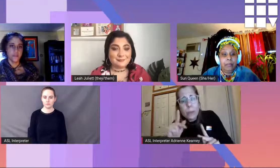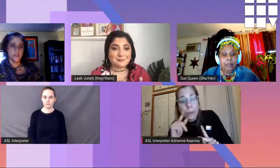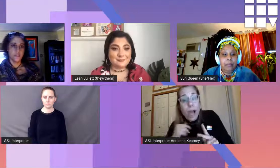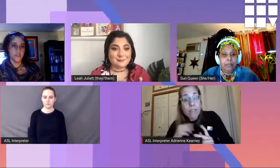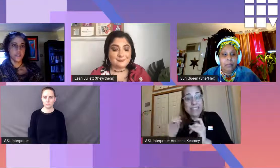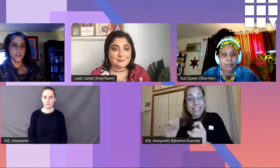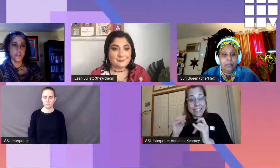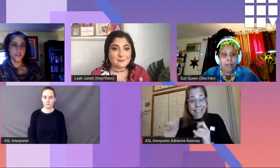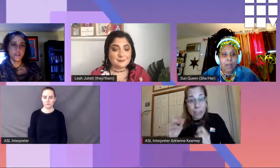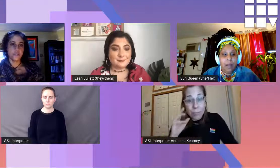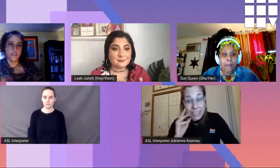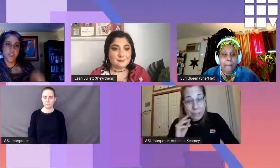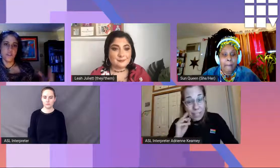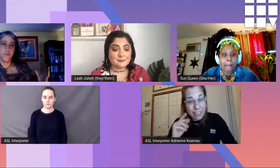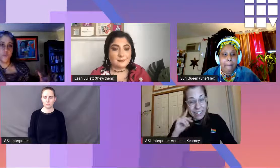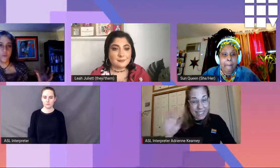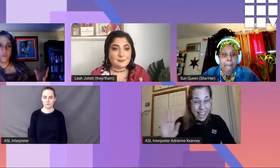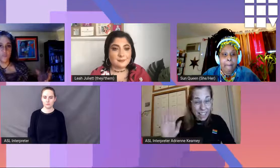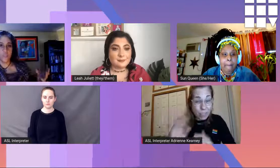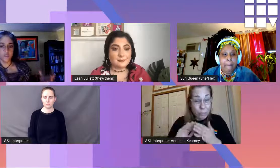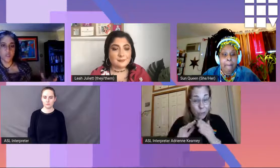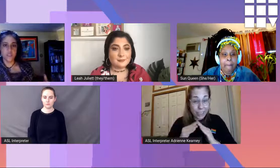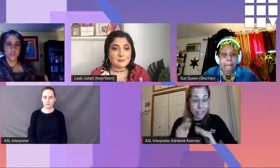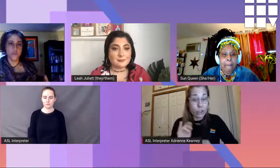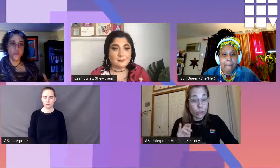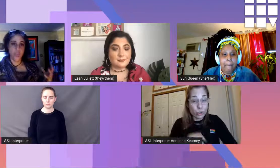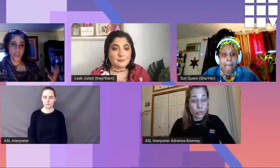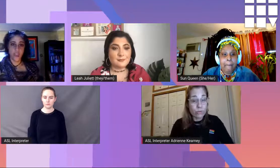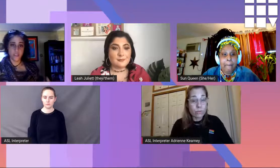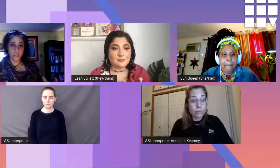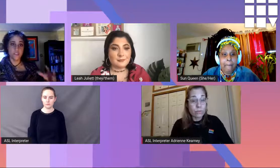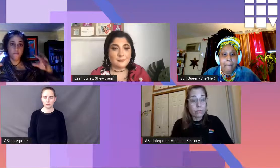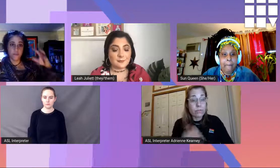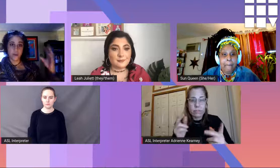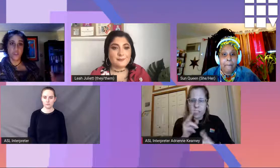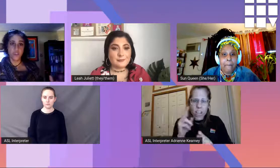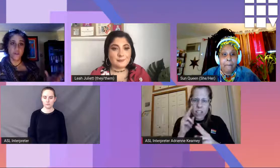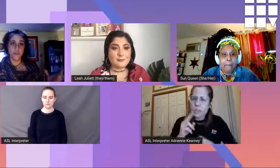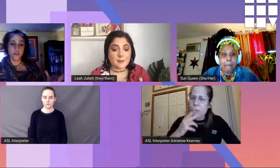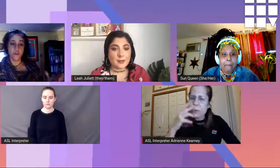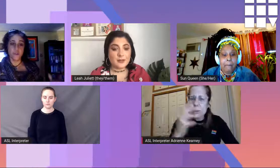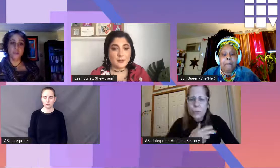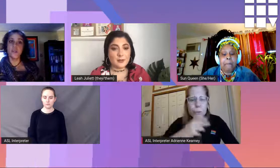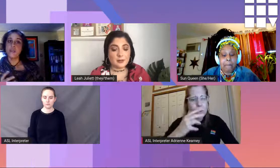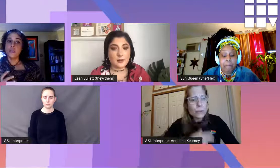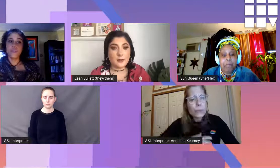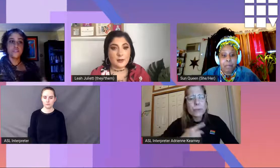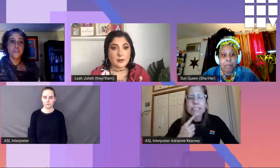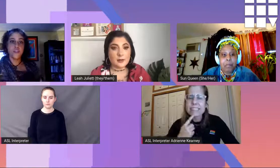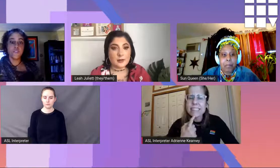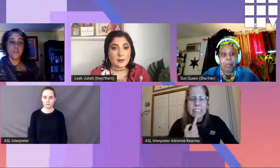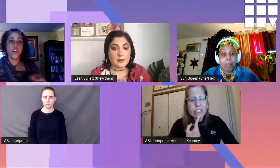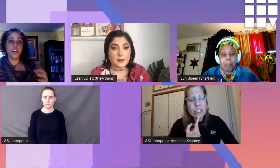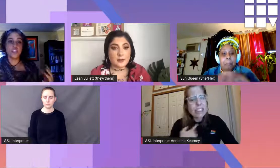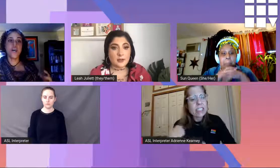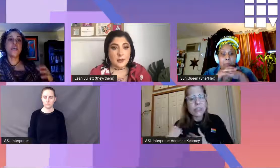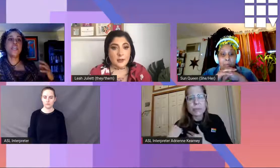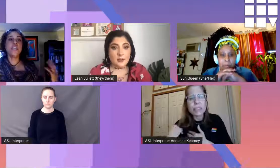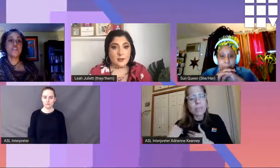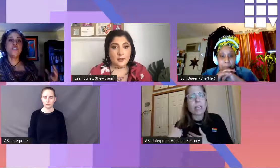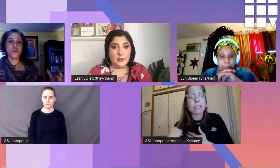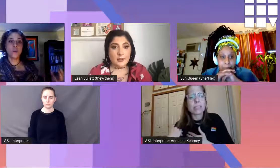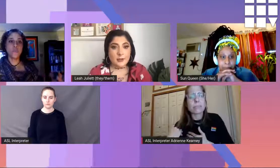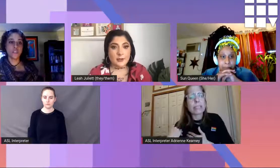And let's honor this heavy weight and responsibility that we have, that's very heavy and very real, because very often our